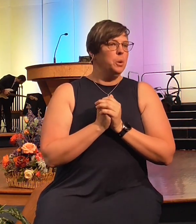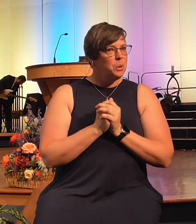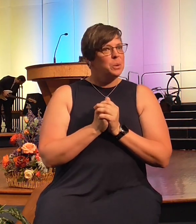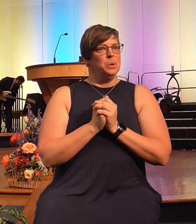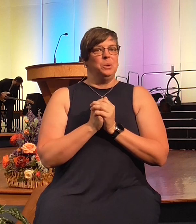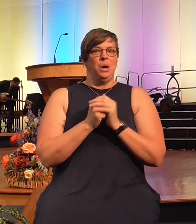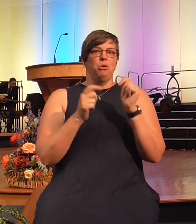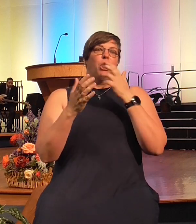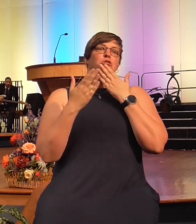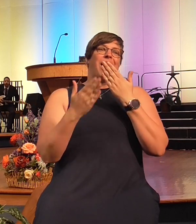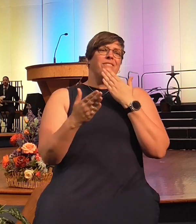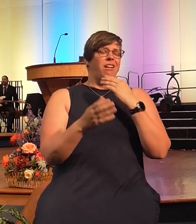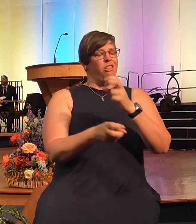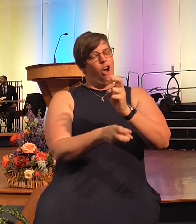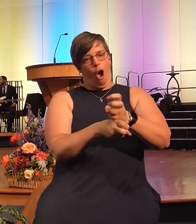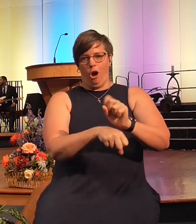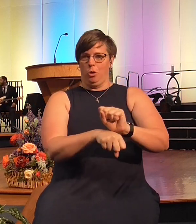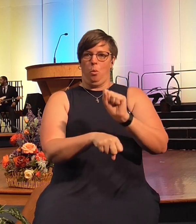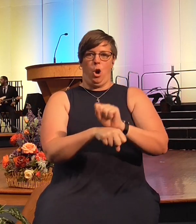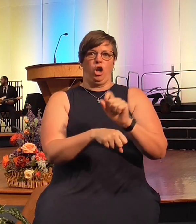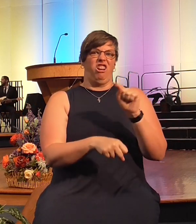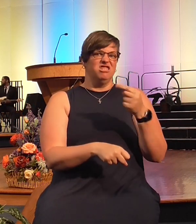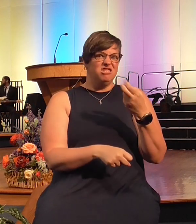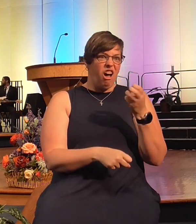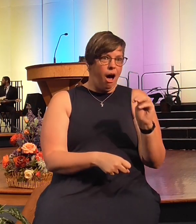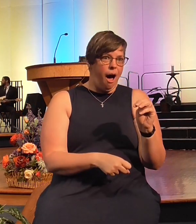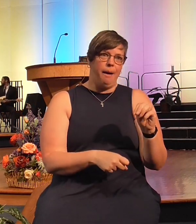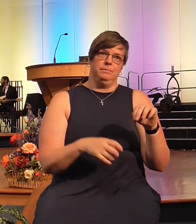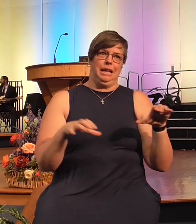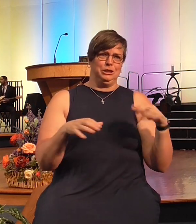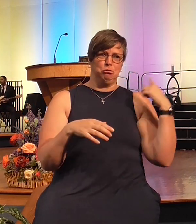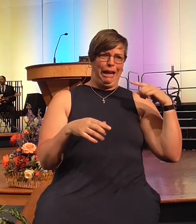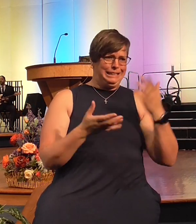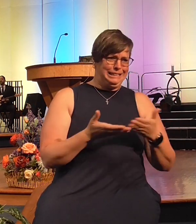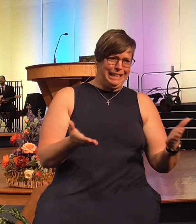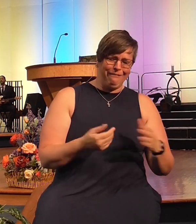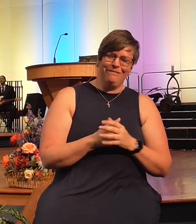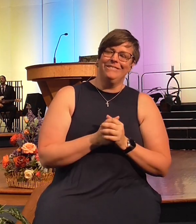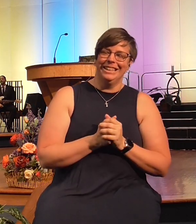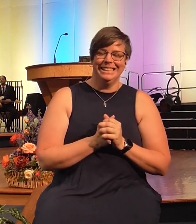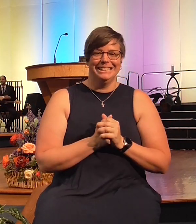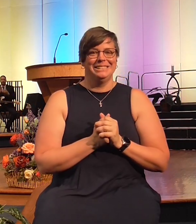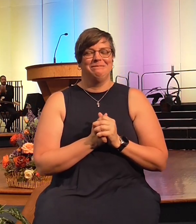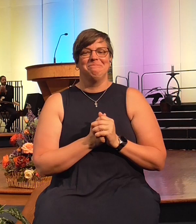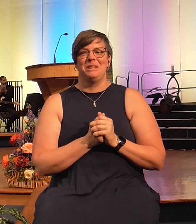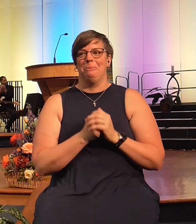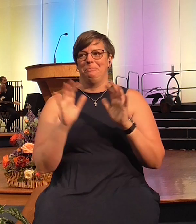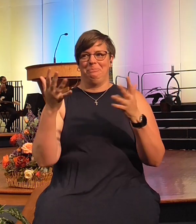So grateful for all the hard work Tom does to do crazy stuff like this with us today.